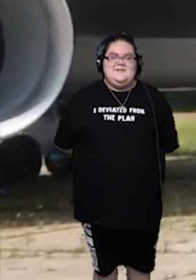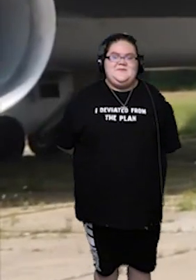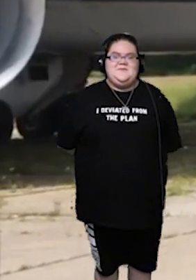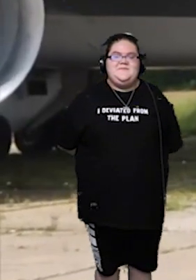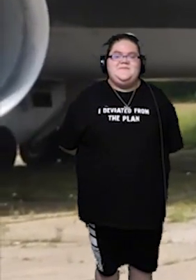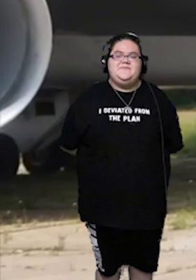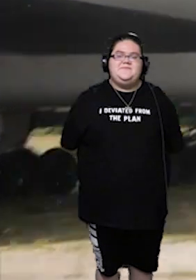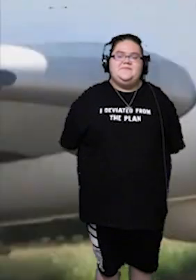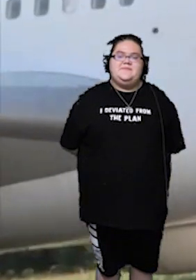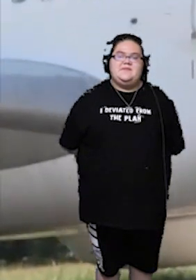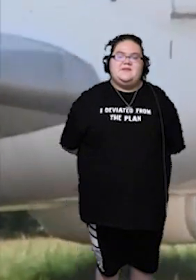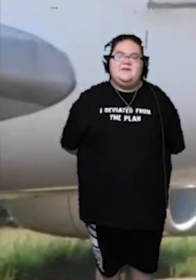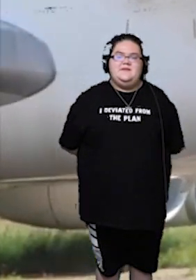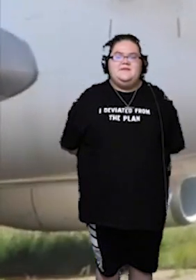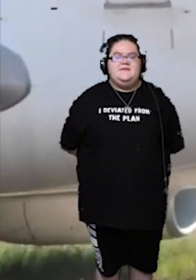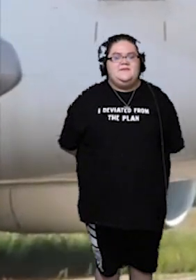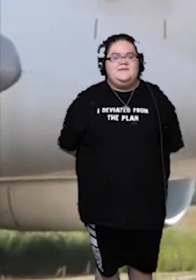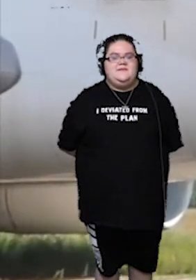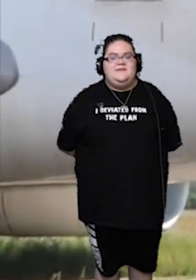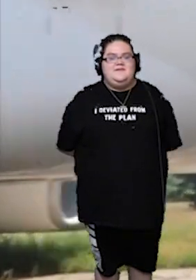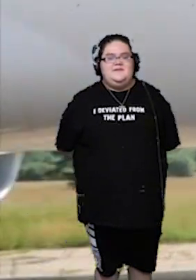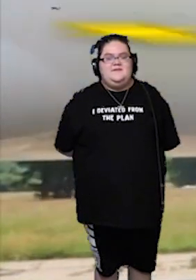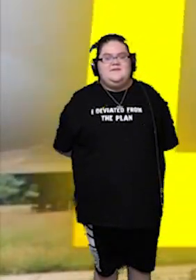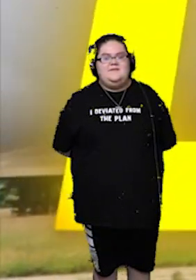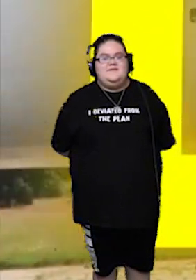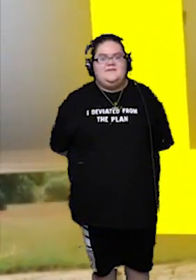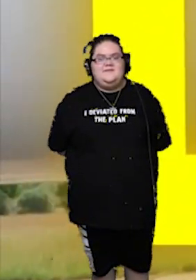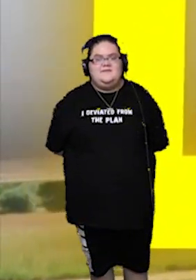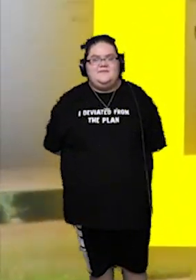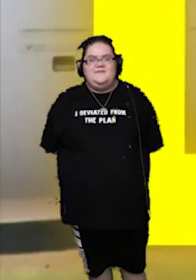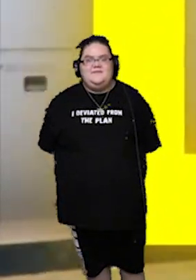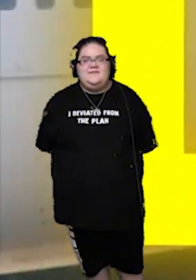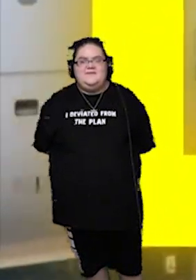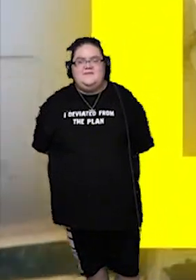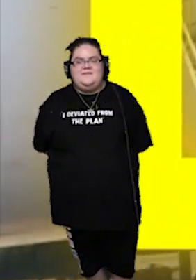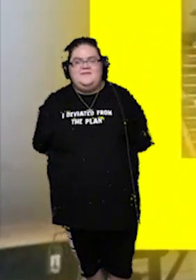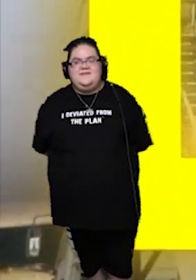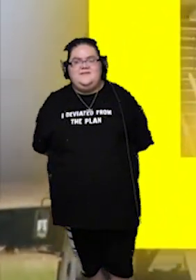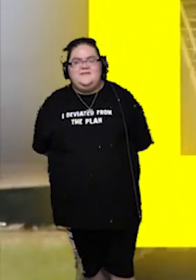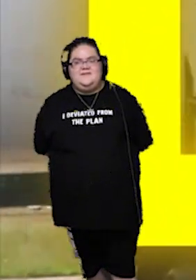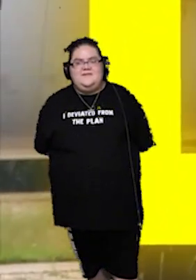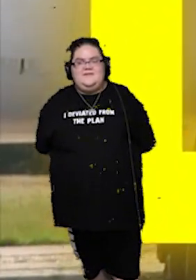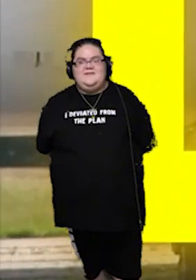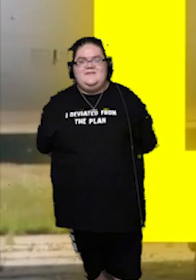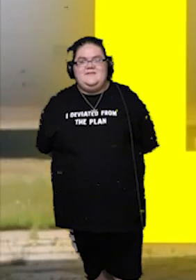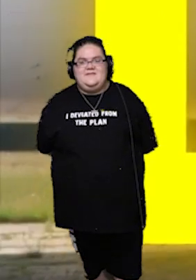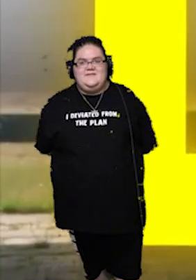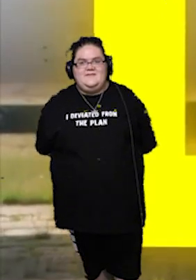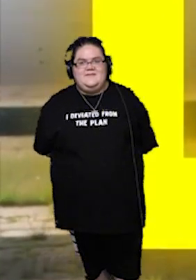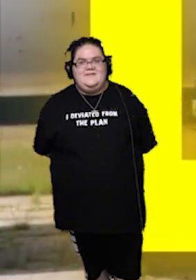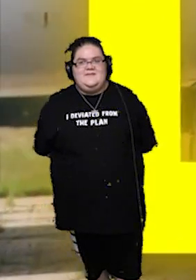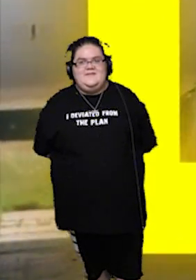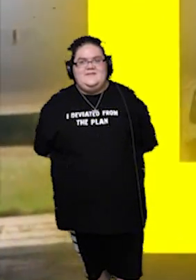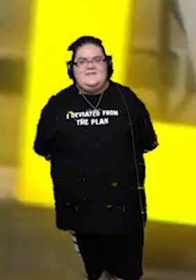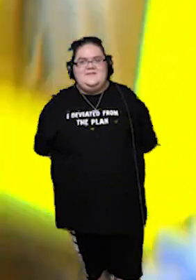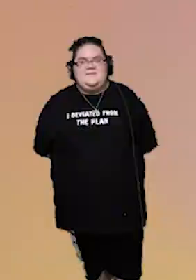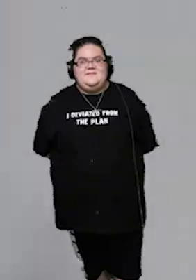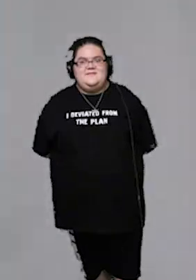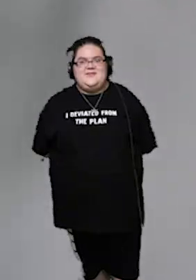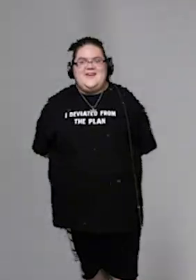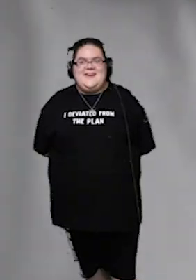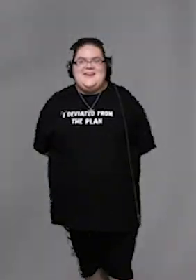Top Gear test track. So, you know, a million likes, and we might come back and do Sidemen set a fastest lap